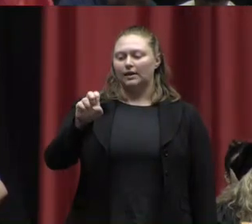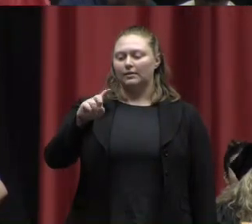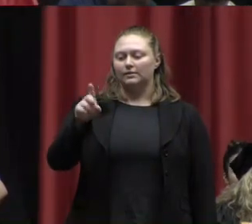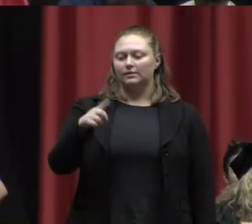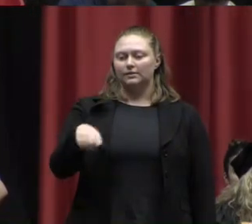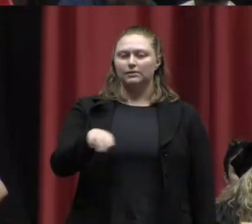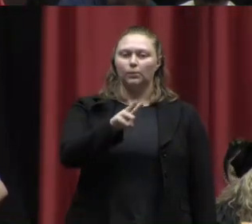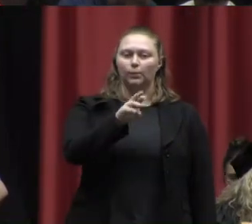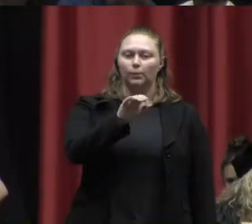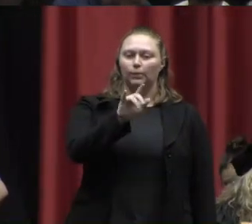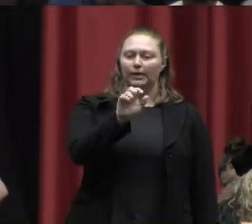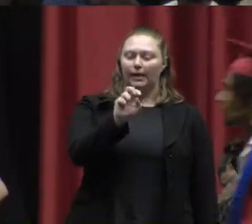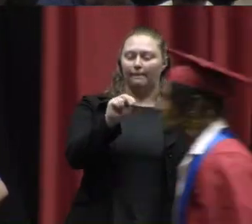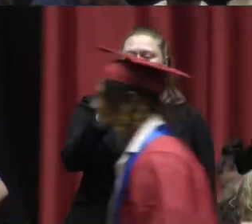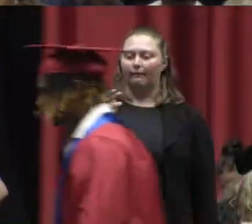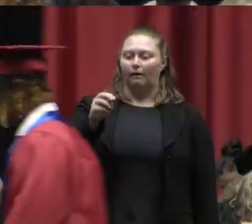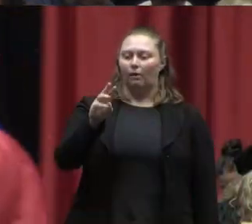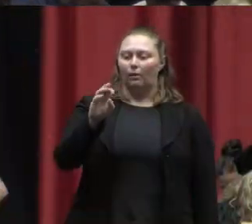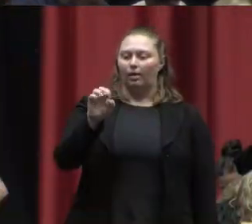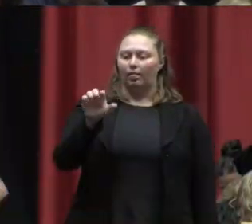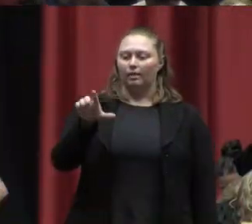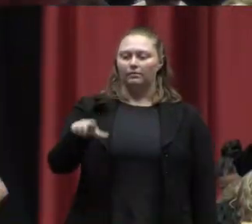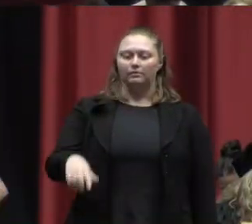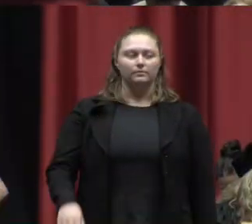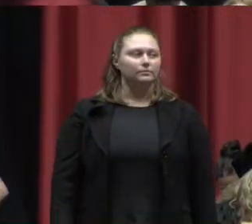William Hauk.